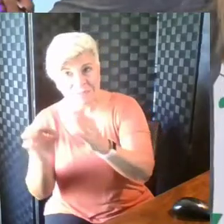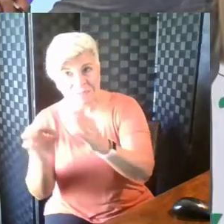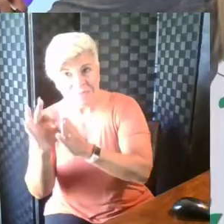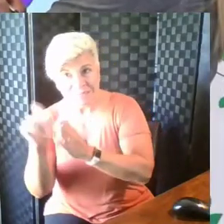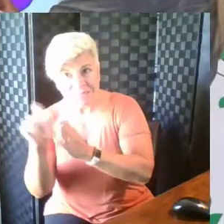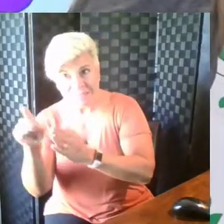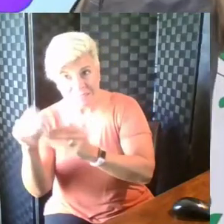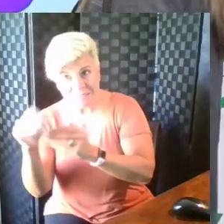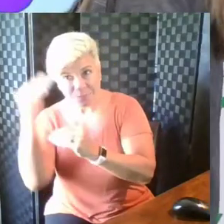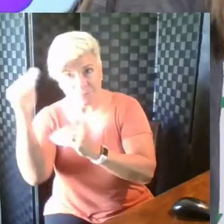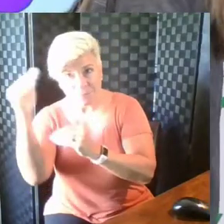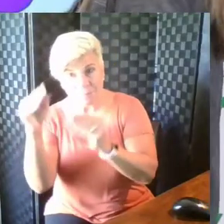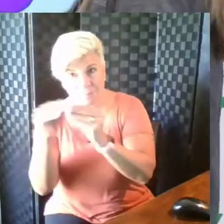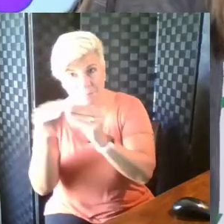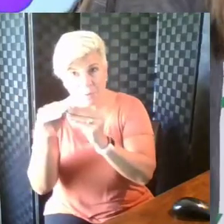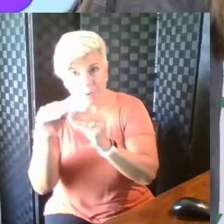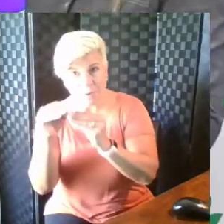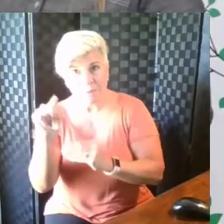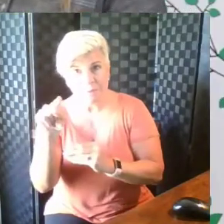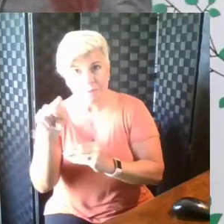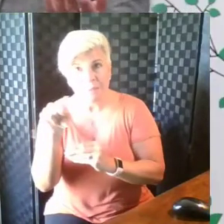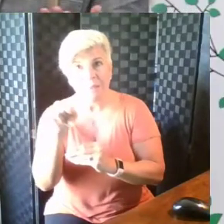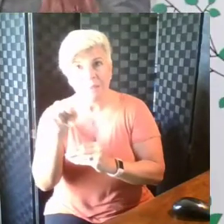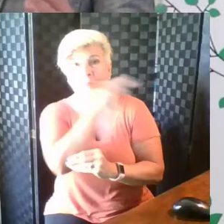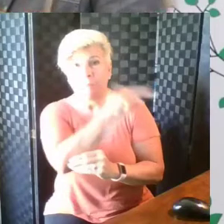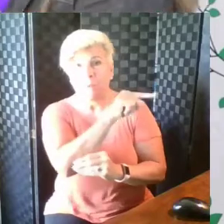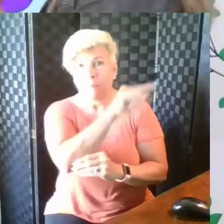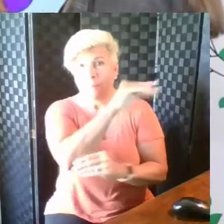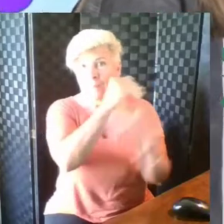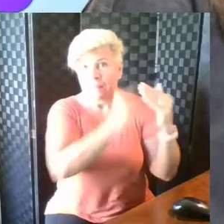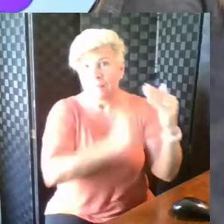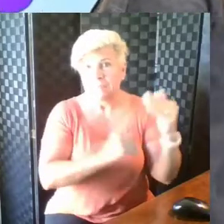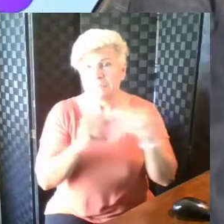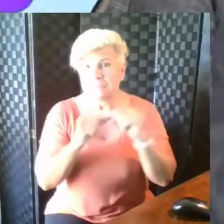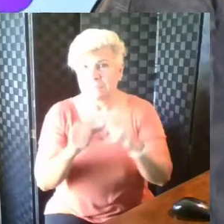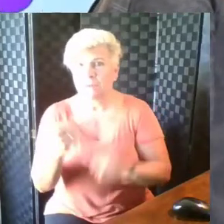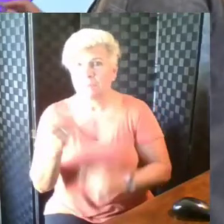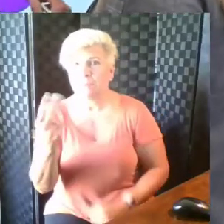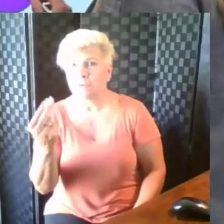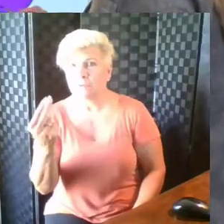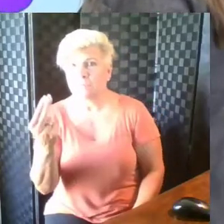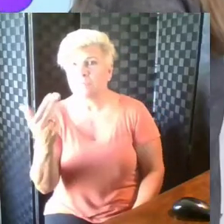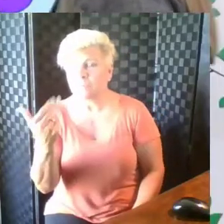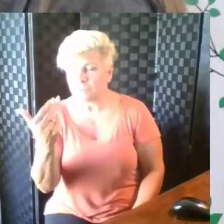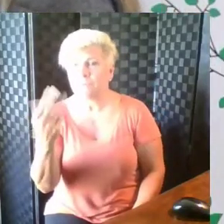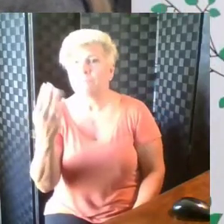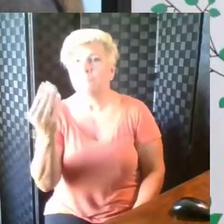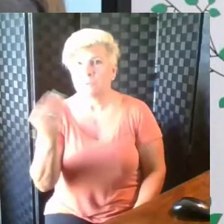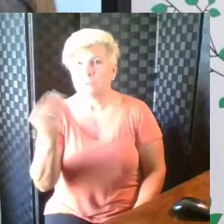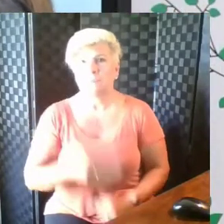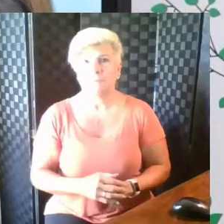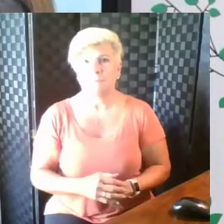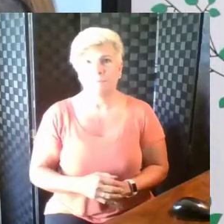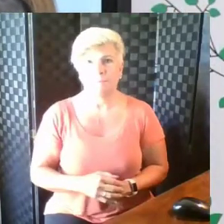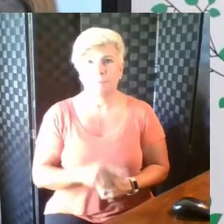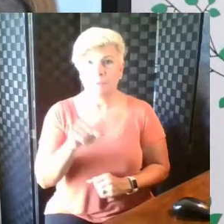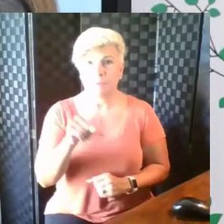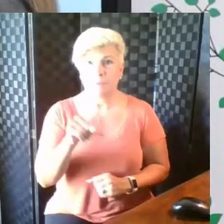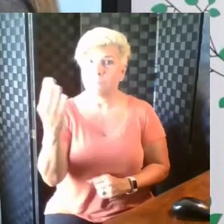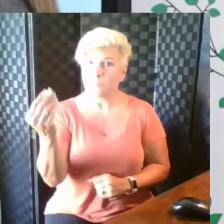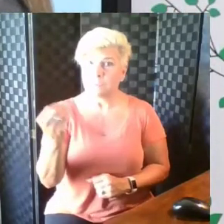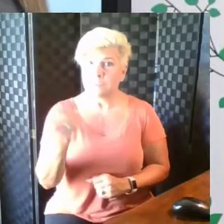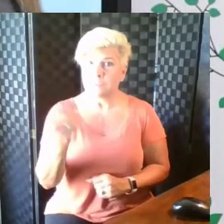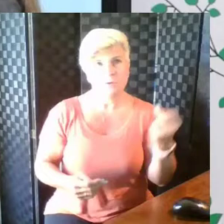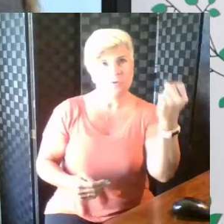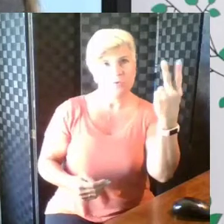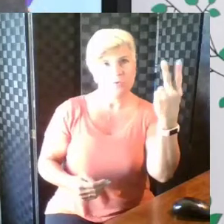automatically makes this more. So that would be our group with less, but let's keep going. 13, 14. And this group has